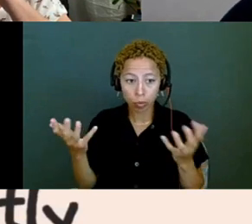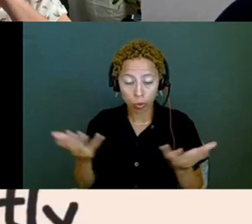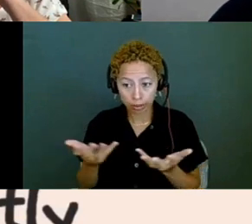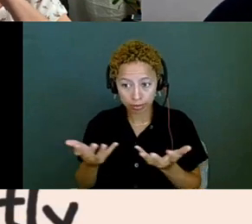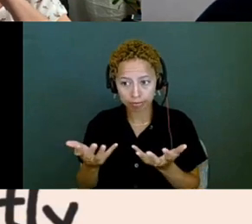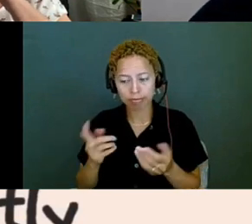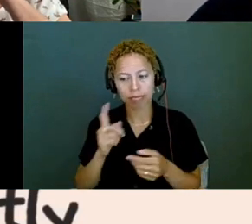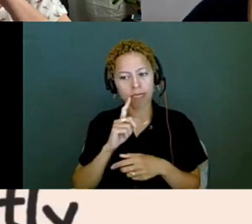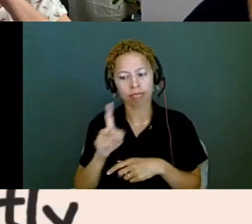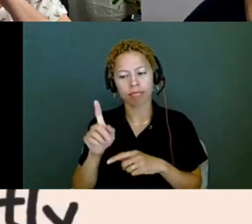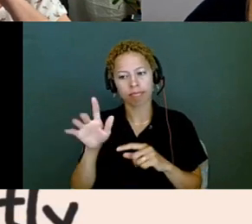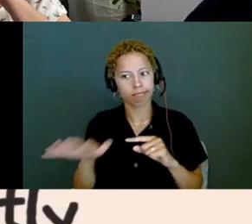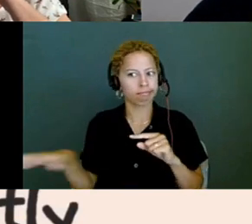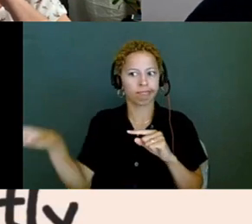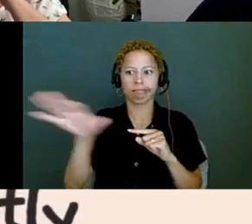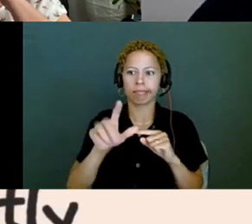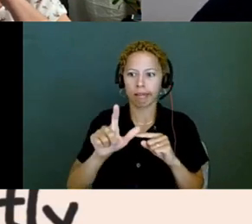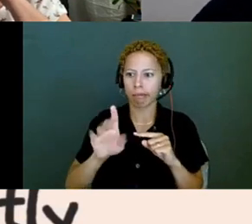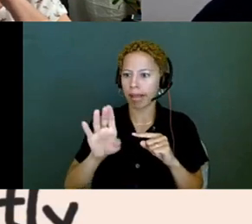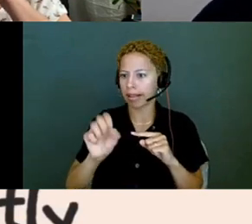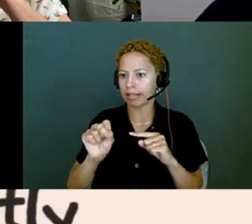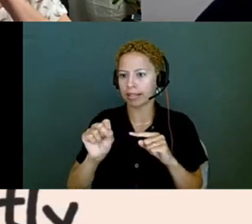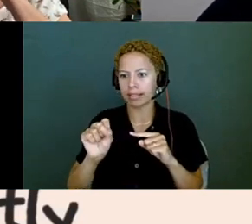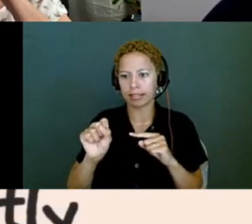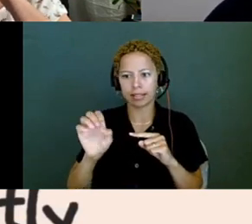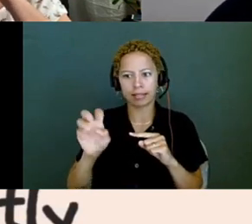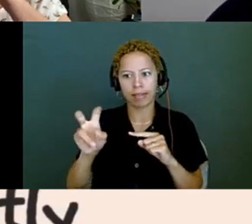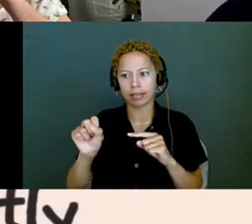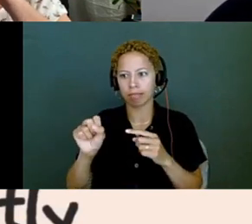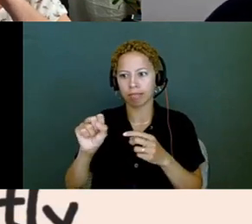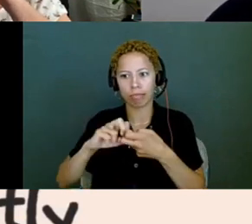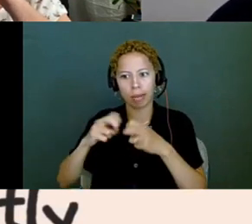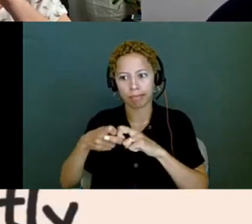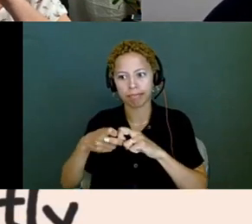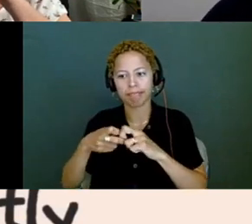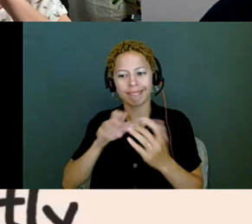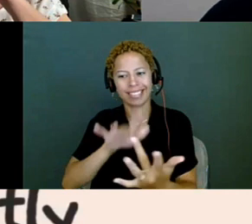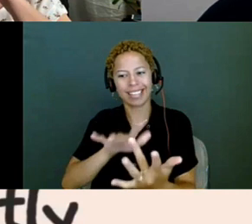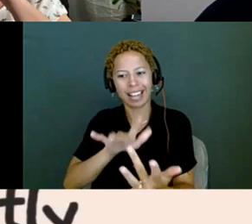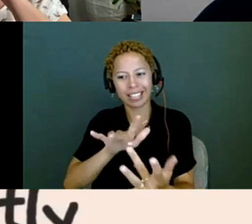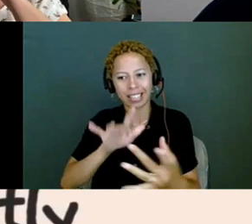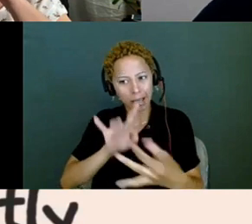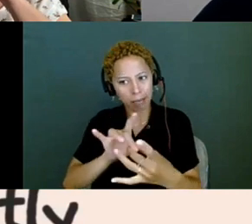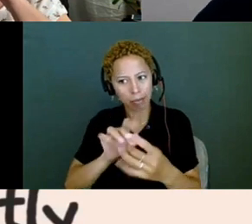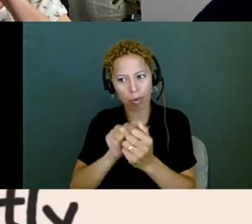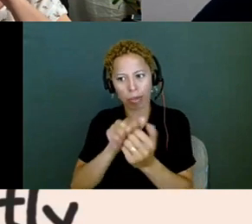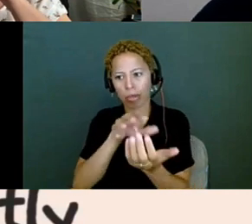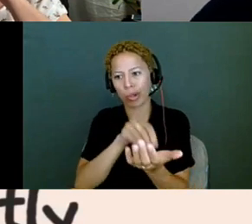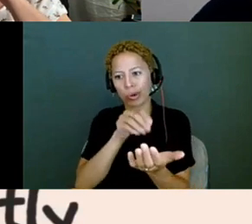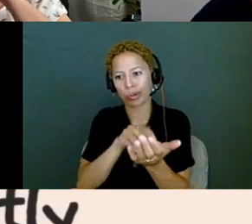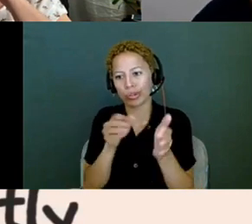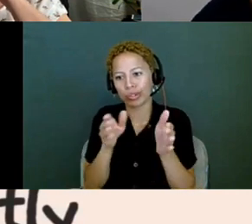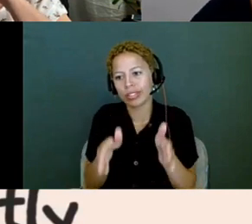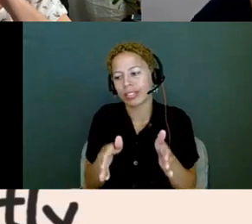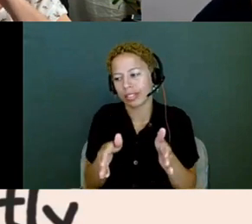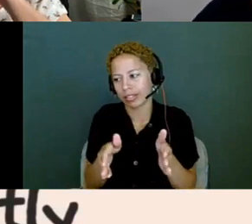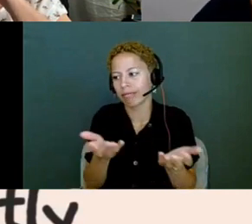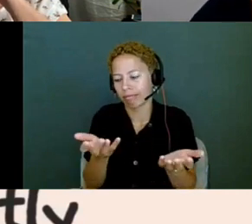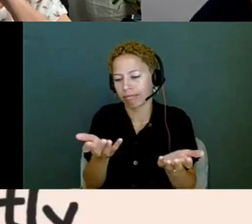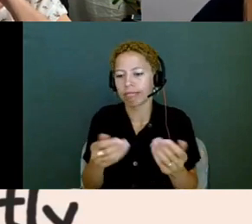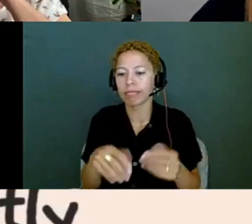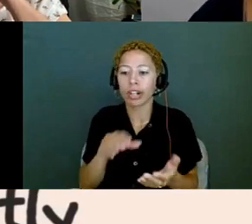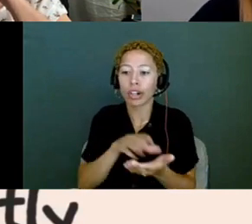over LBS and ES issue is problems connecting with learners. Learners floating off